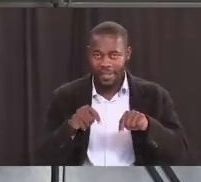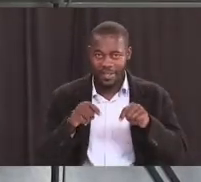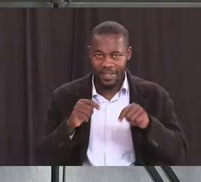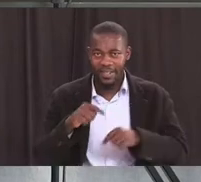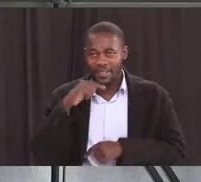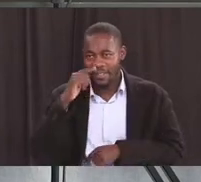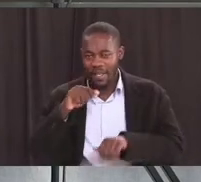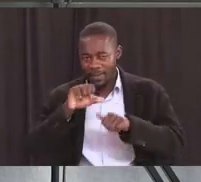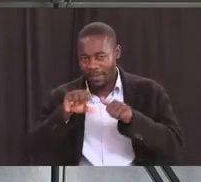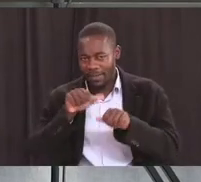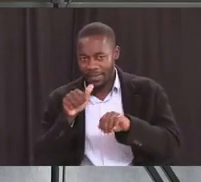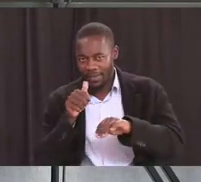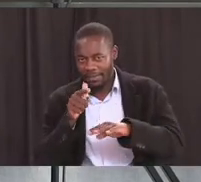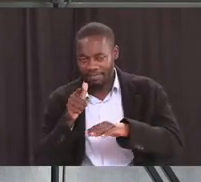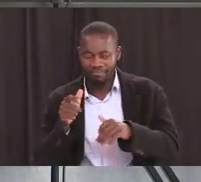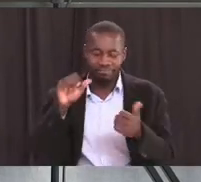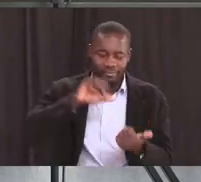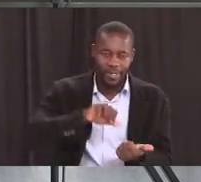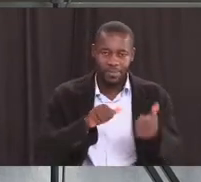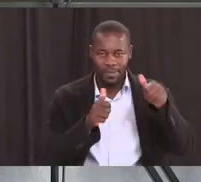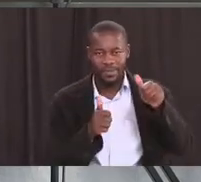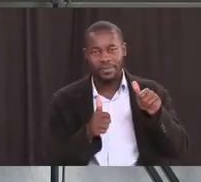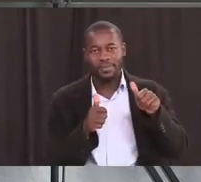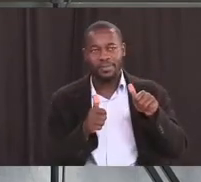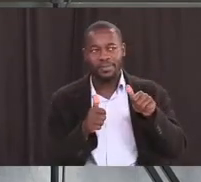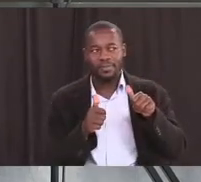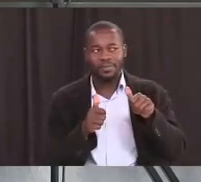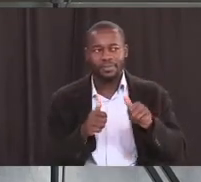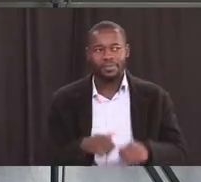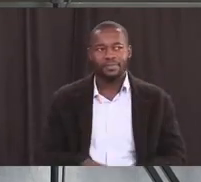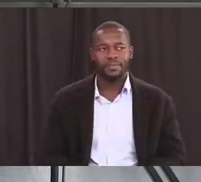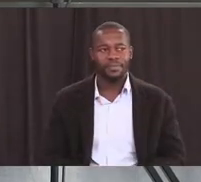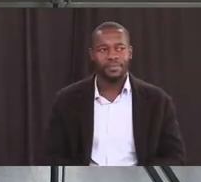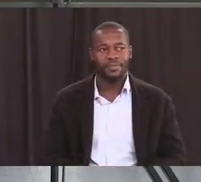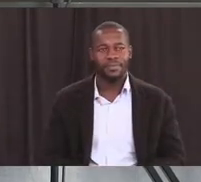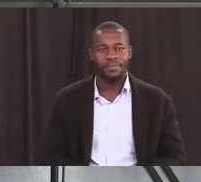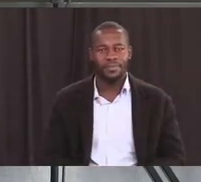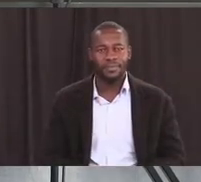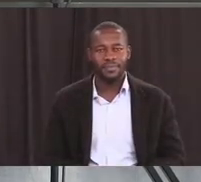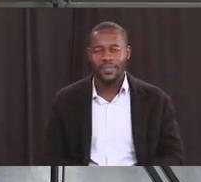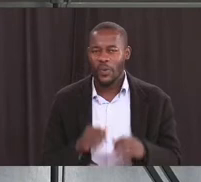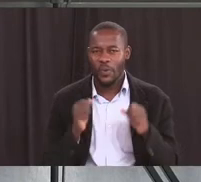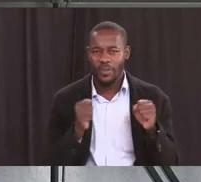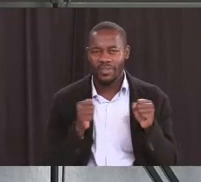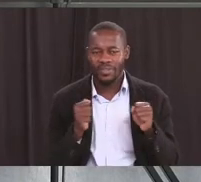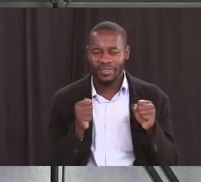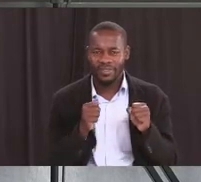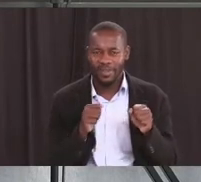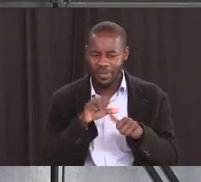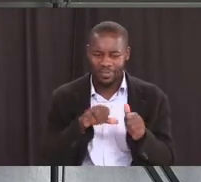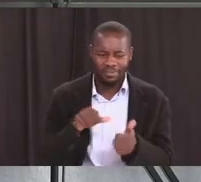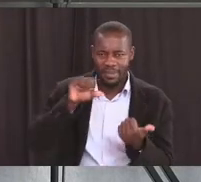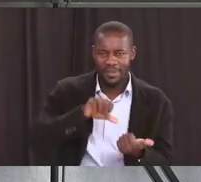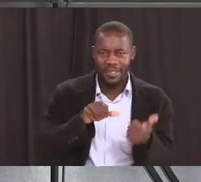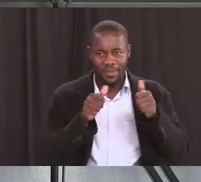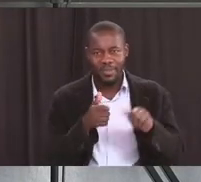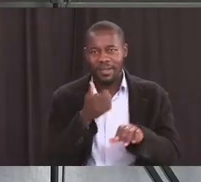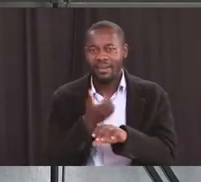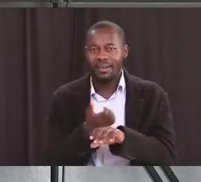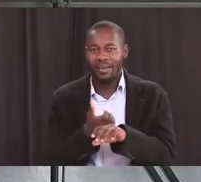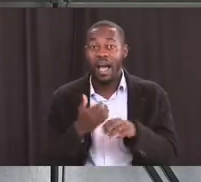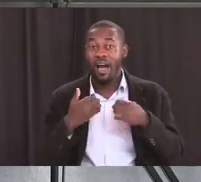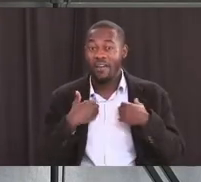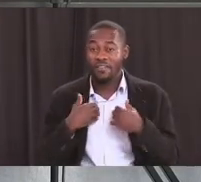up. Yeah, I know it will be warmer then. Yeah, so we are having a